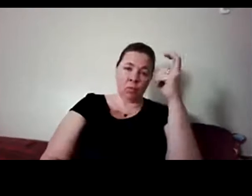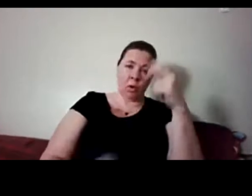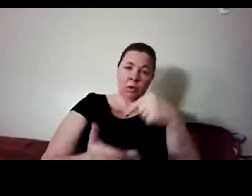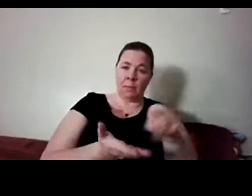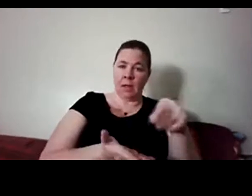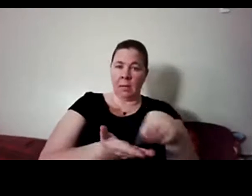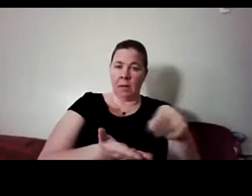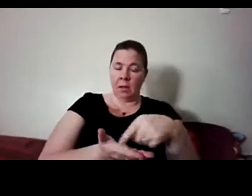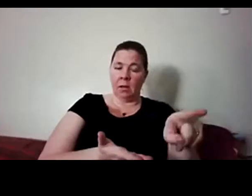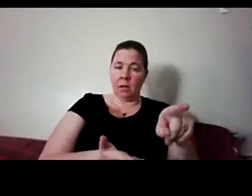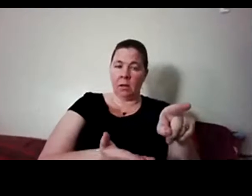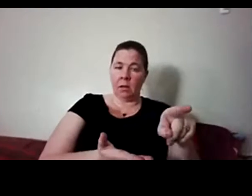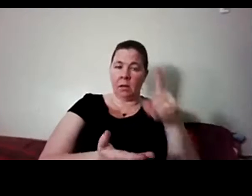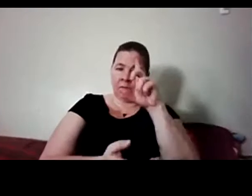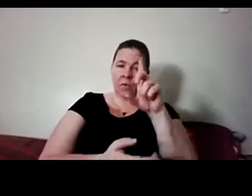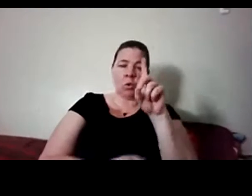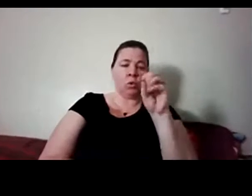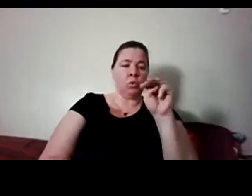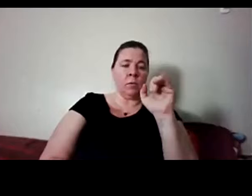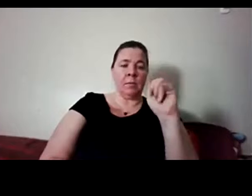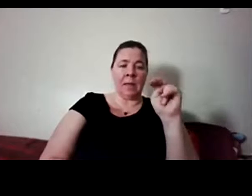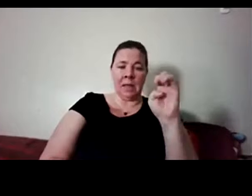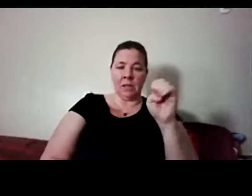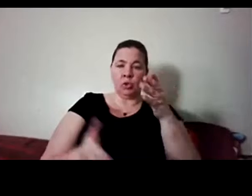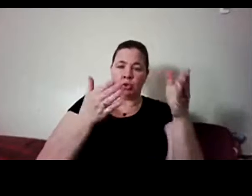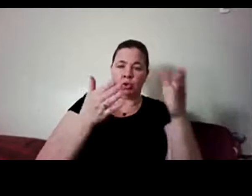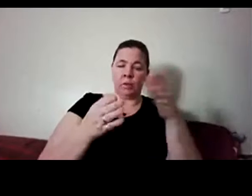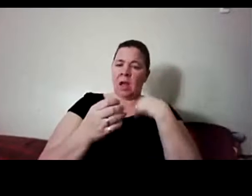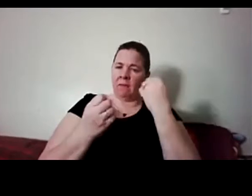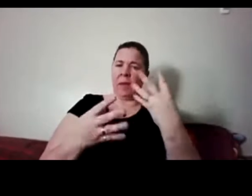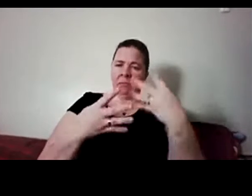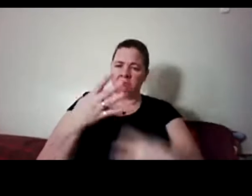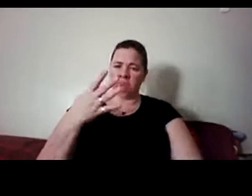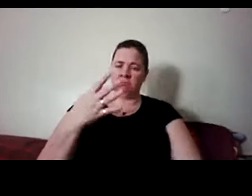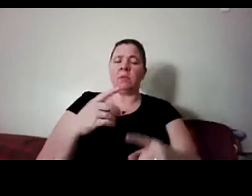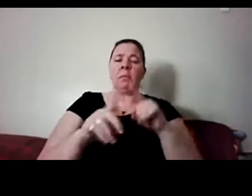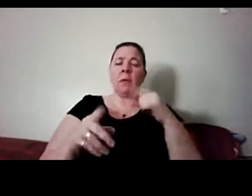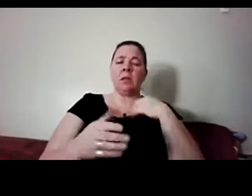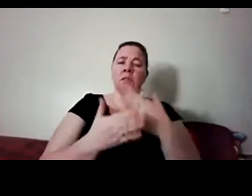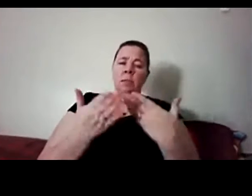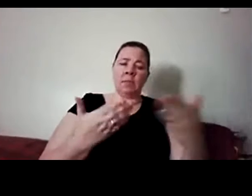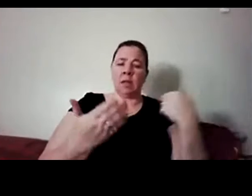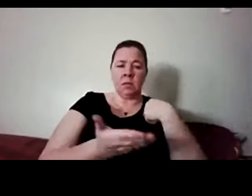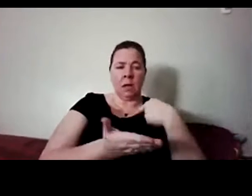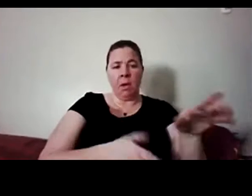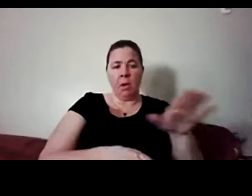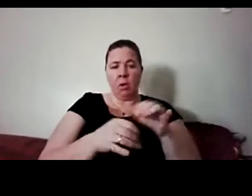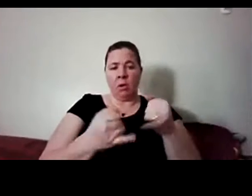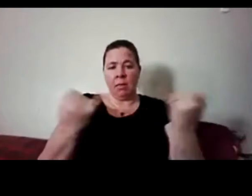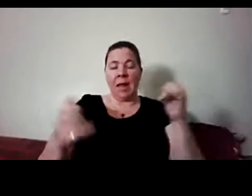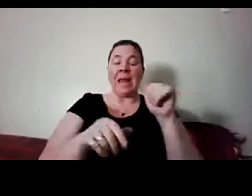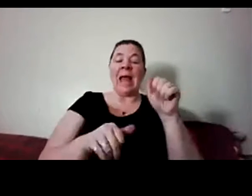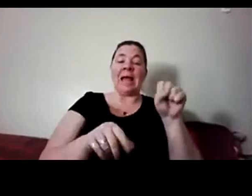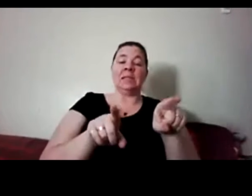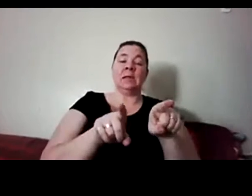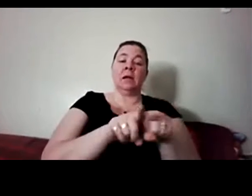pay GoDaddy for domain name service. I have a bunch of them. So those are just some of the things that I pay online, right? As a business person, as a